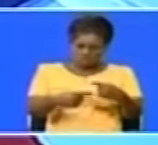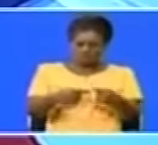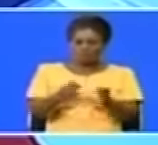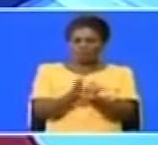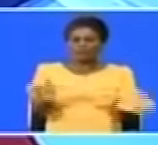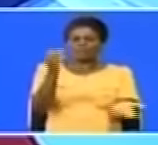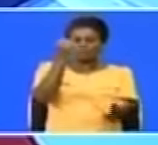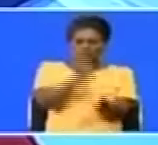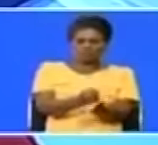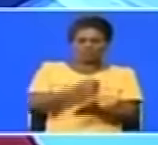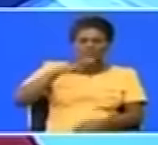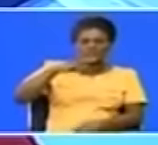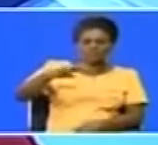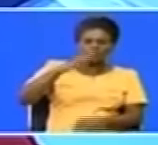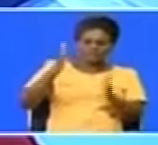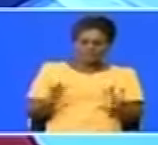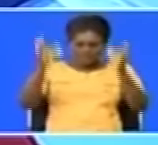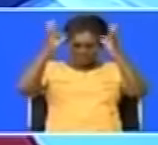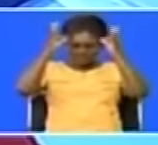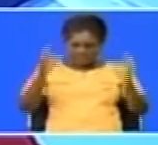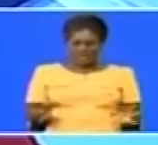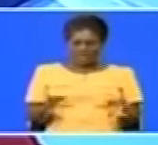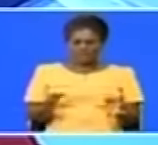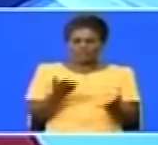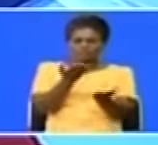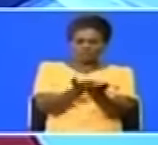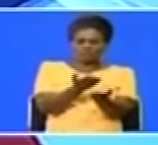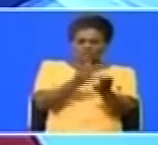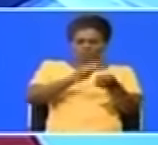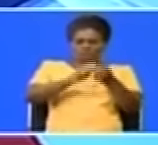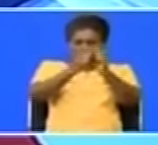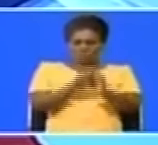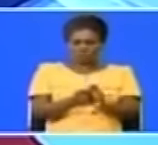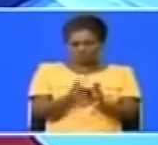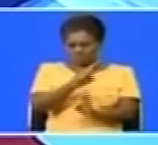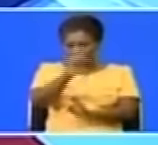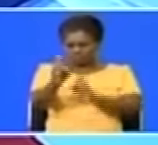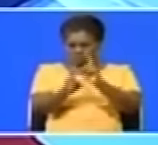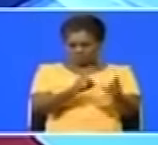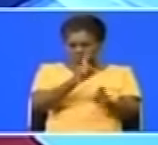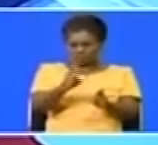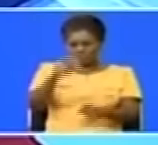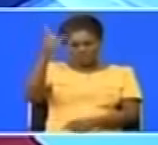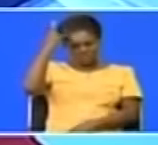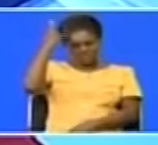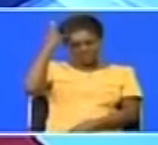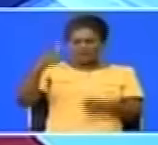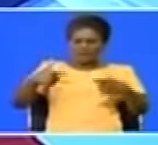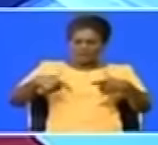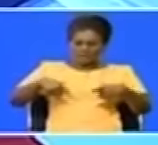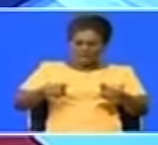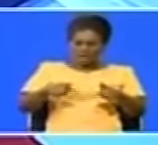office. Speaker Justin Muturi will rule on proposed amendments seeking to censure Kidero. Kidero is alleged to have allowed